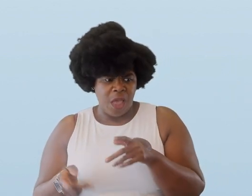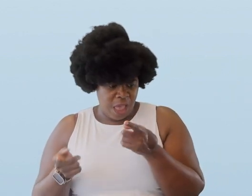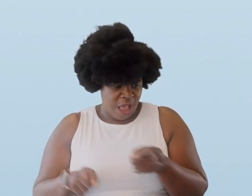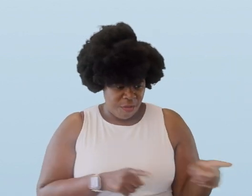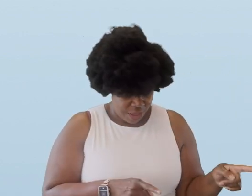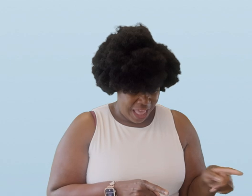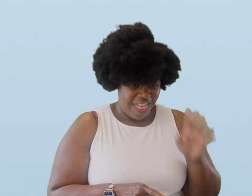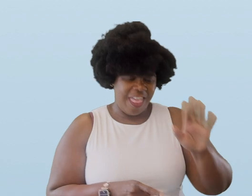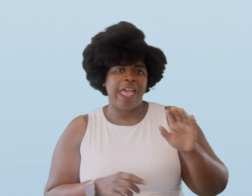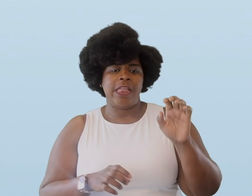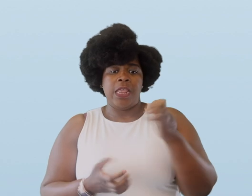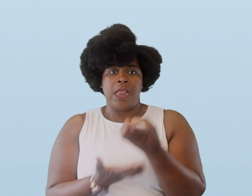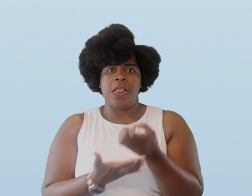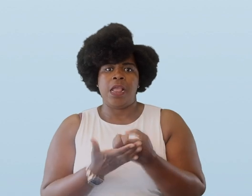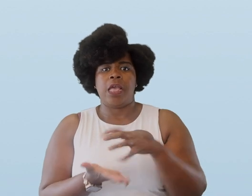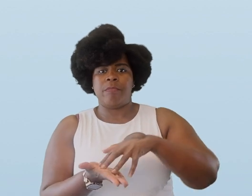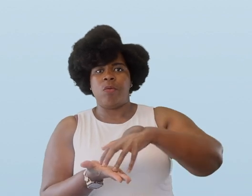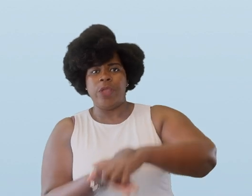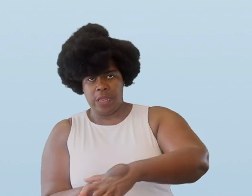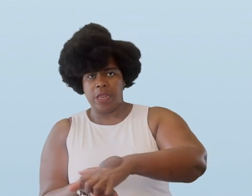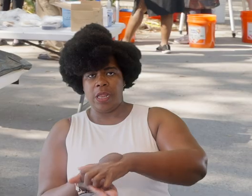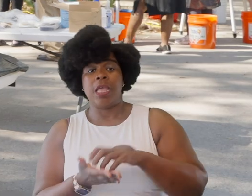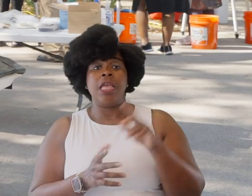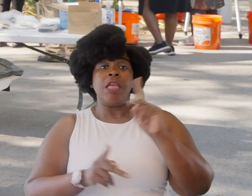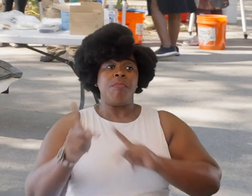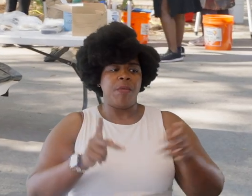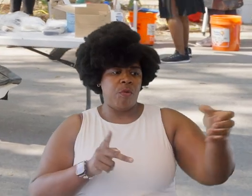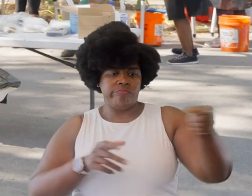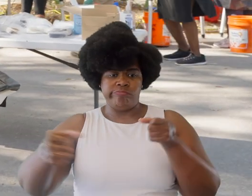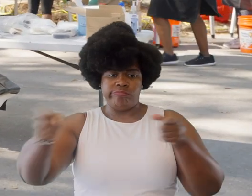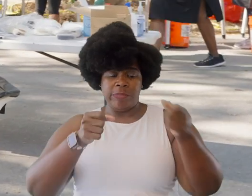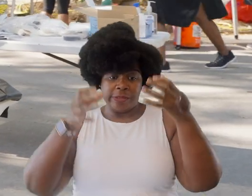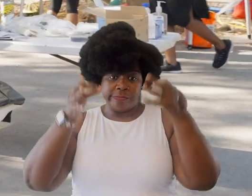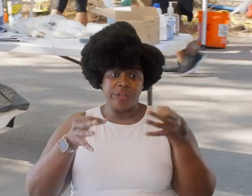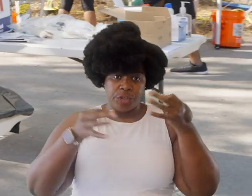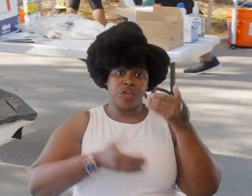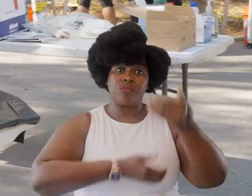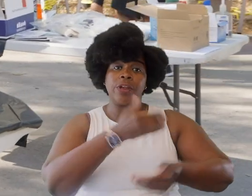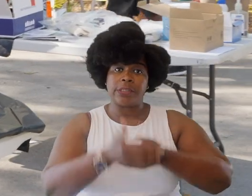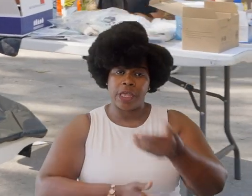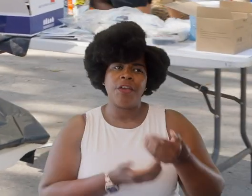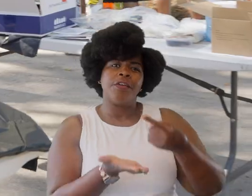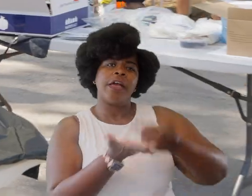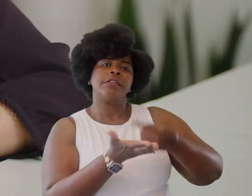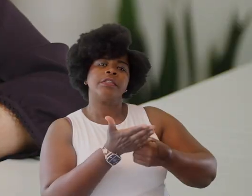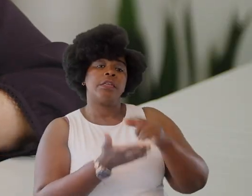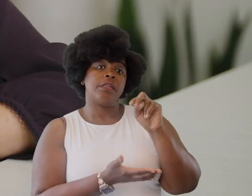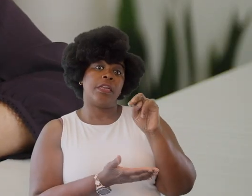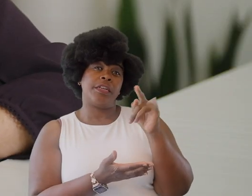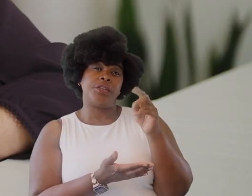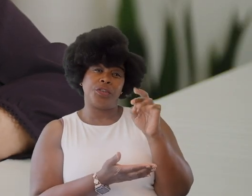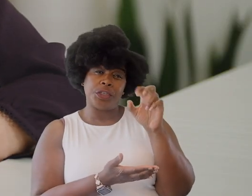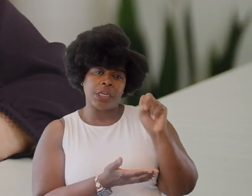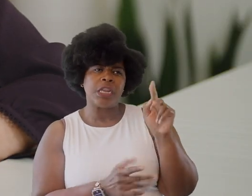Destroyed fisheries and poor health undermine a healthy economy. We can start by bringing affected people into the decision-making process. You have to